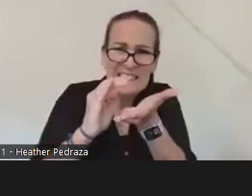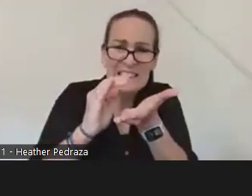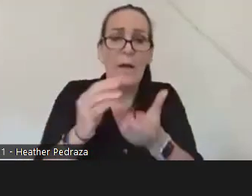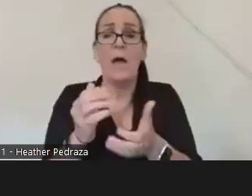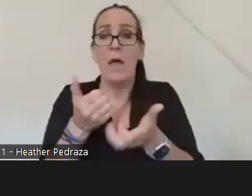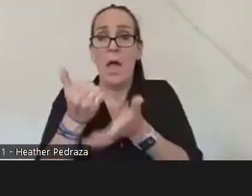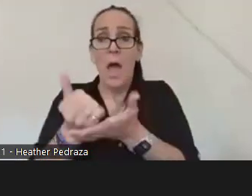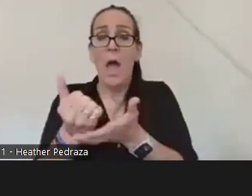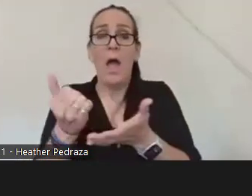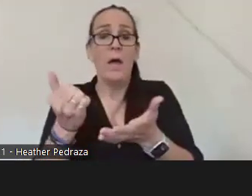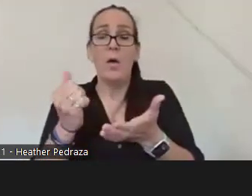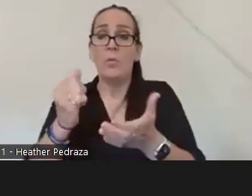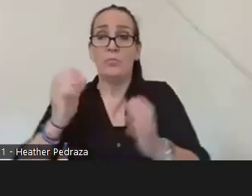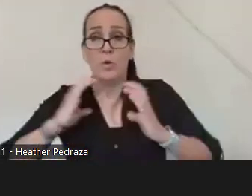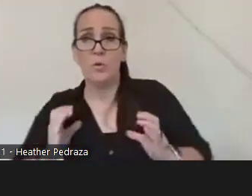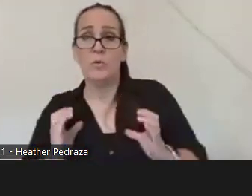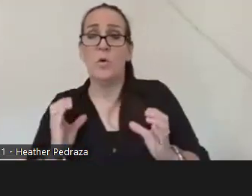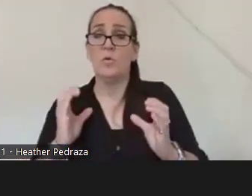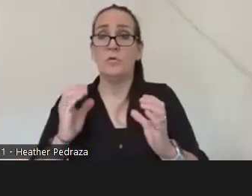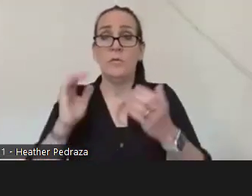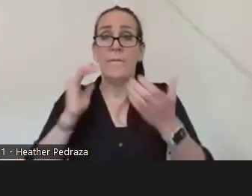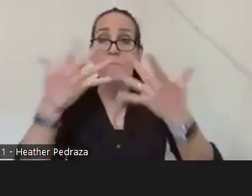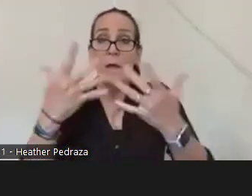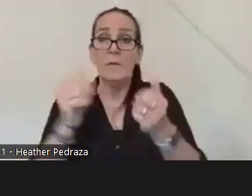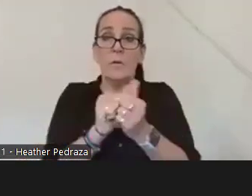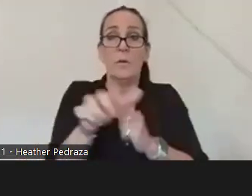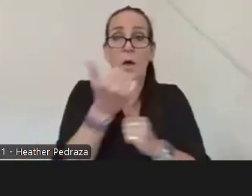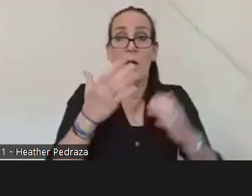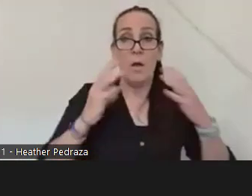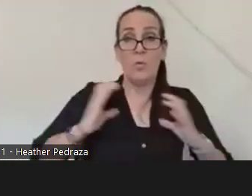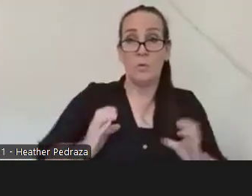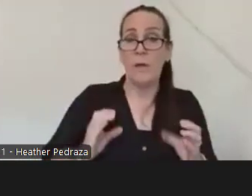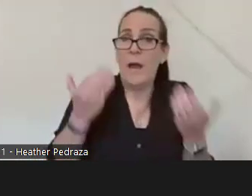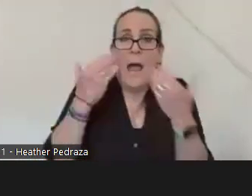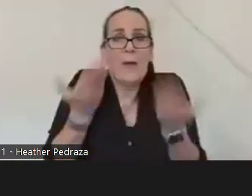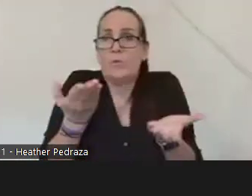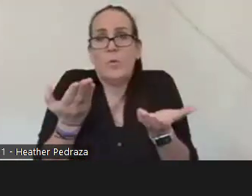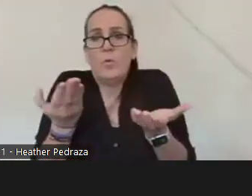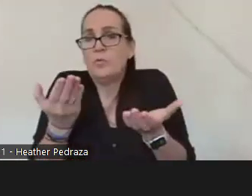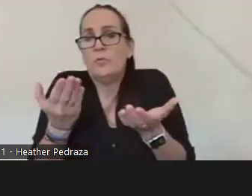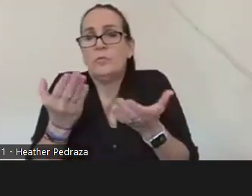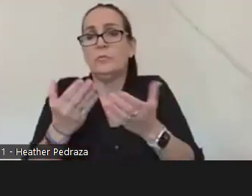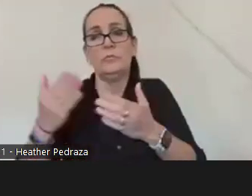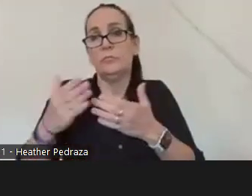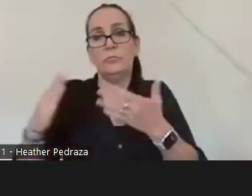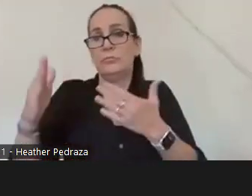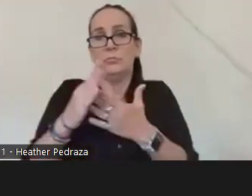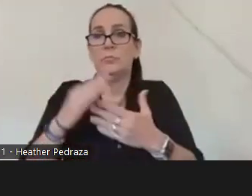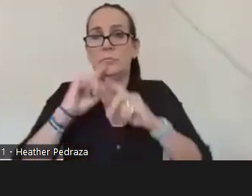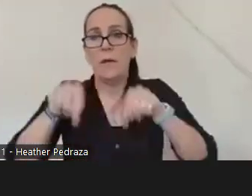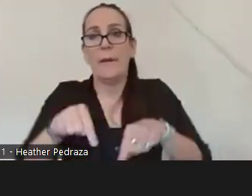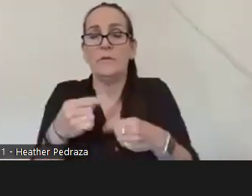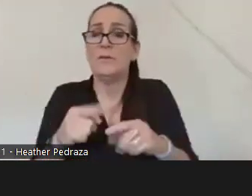more friendly towards other consumers. I just don't know. I don't know what the ultimate answer is, but the biggest deal is it's